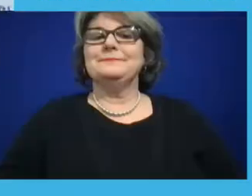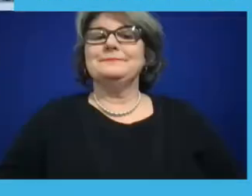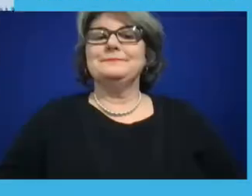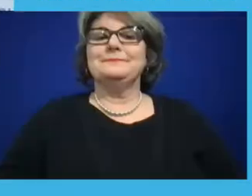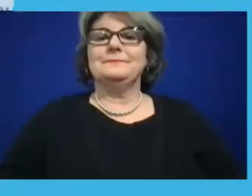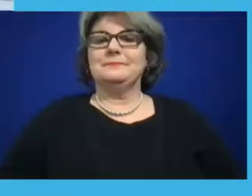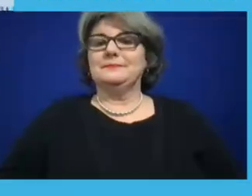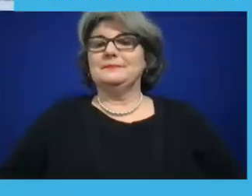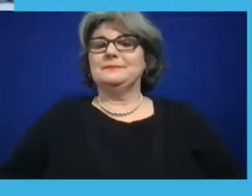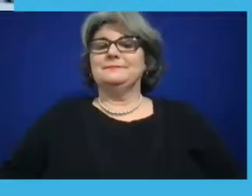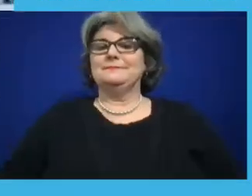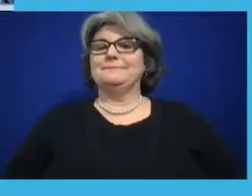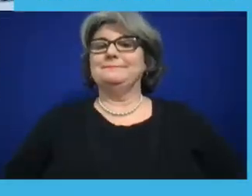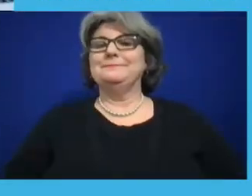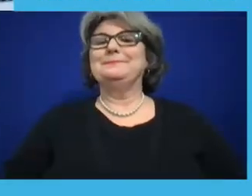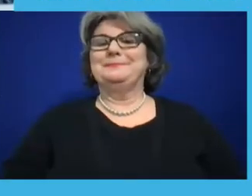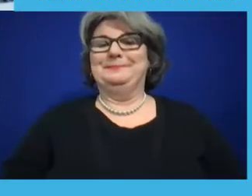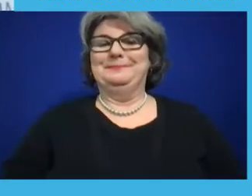God bless you.